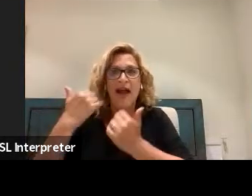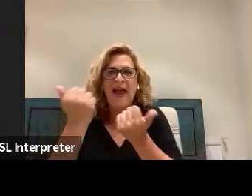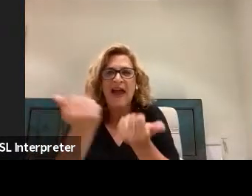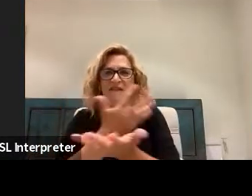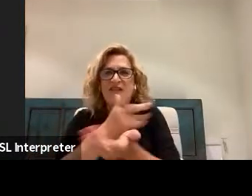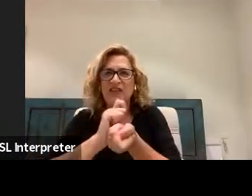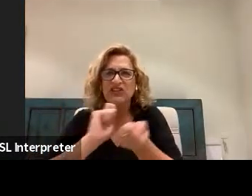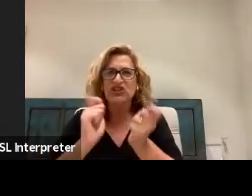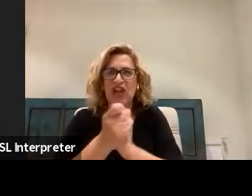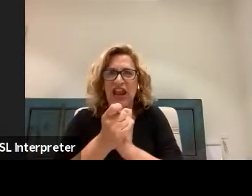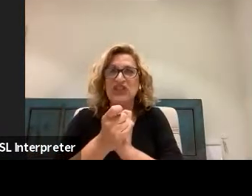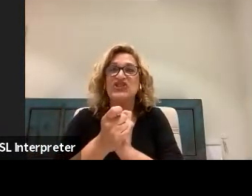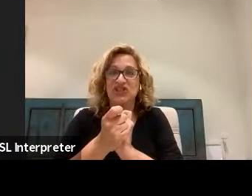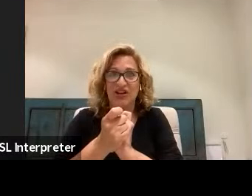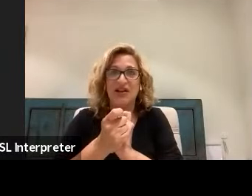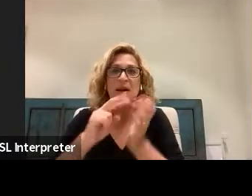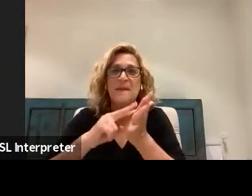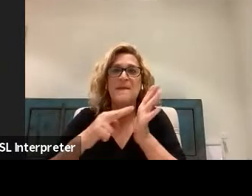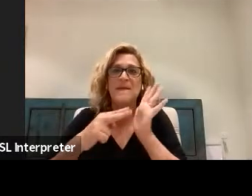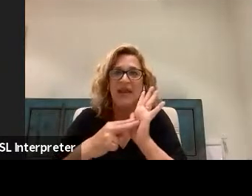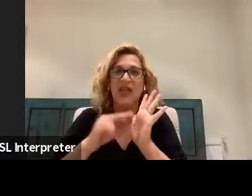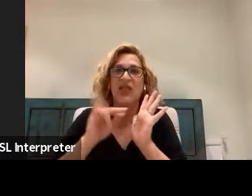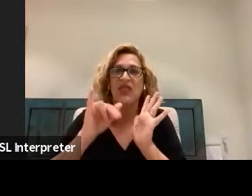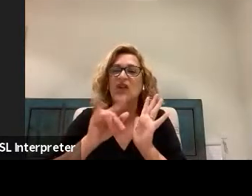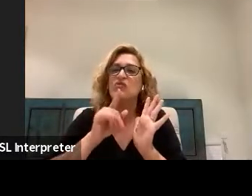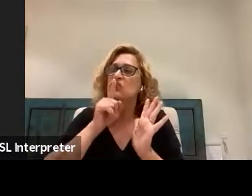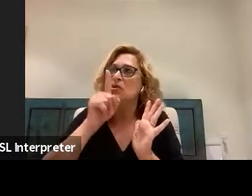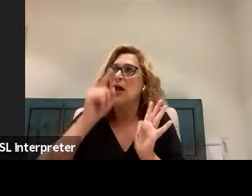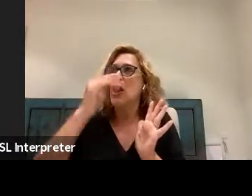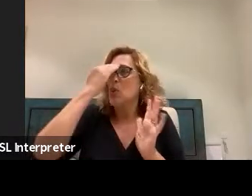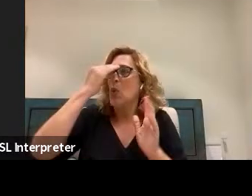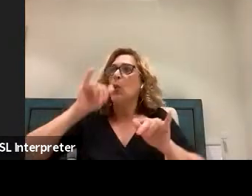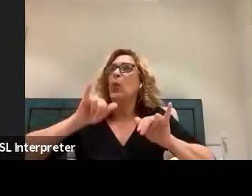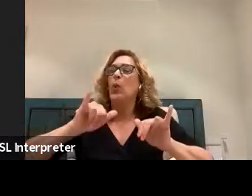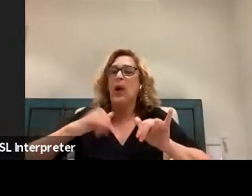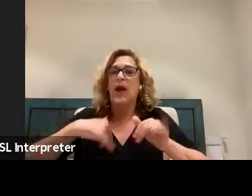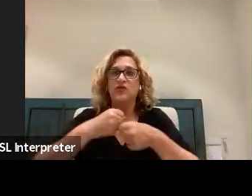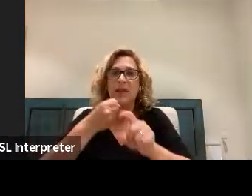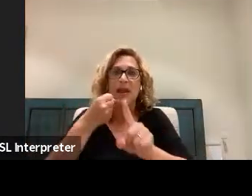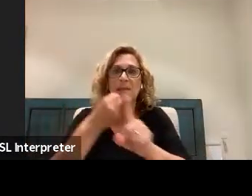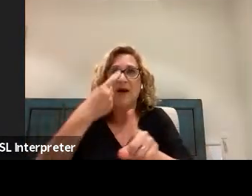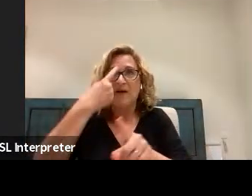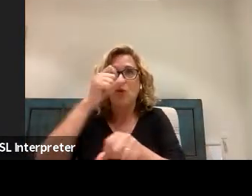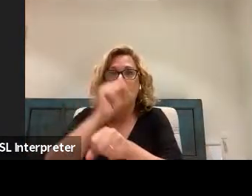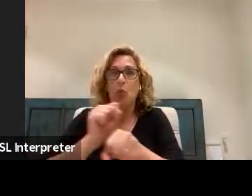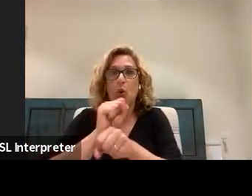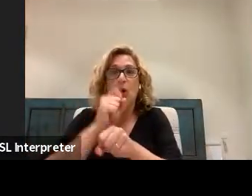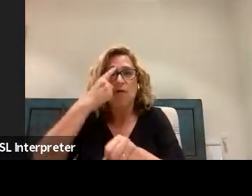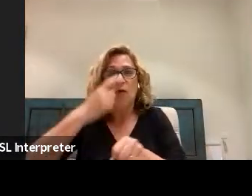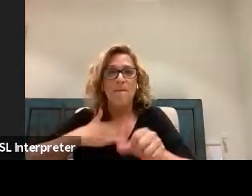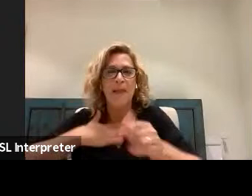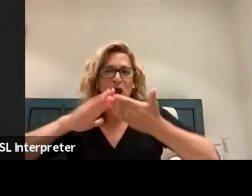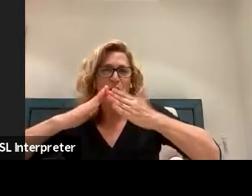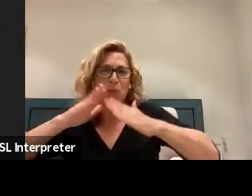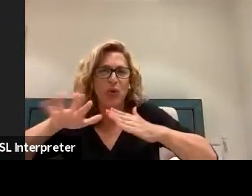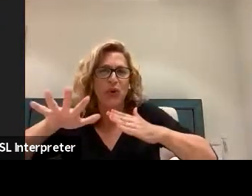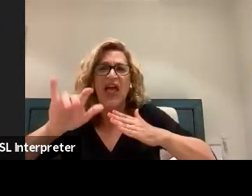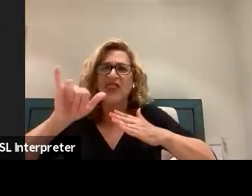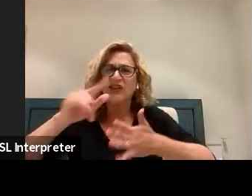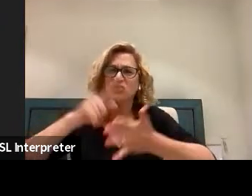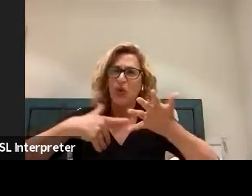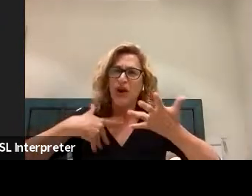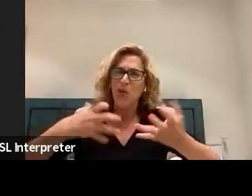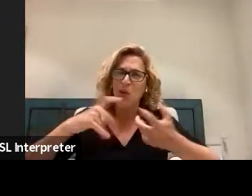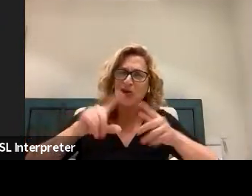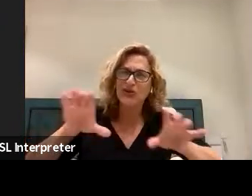I realized, oh no, this is like, now I have to make impactful work for my community. This is what I want to do. I don't